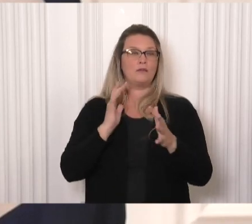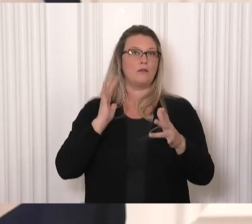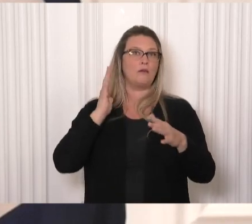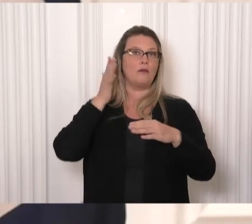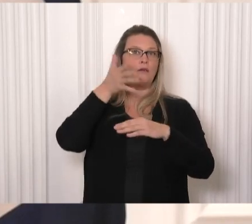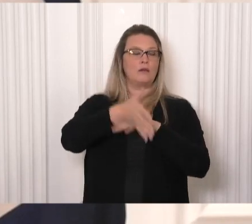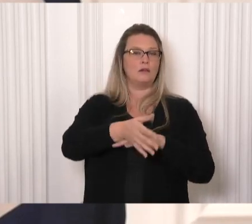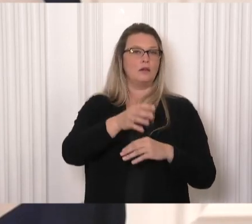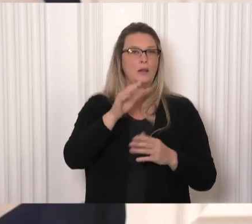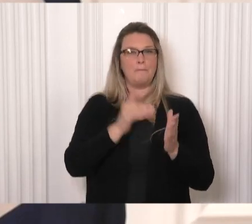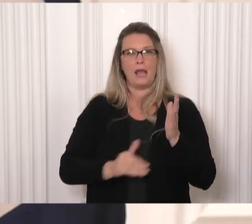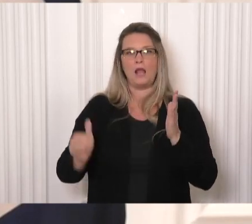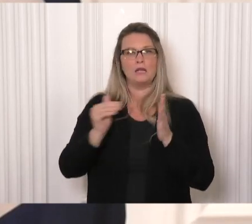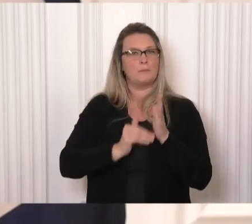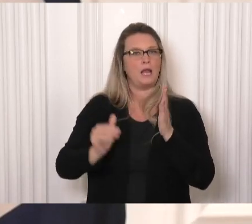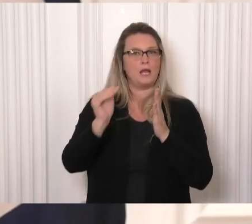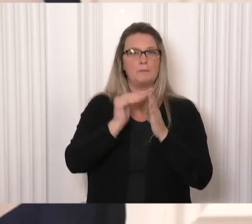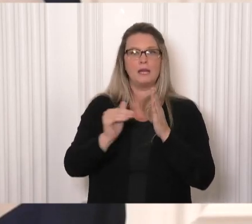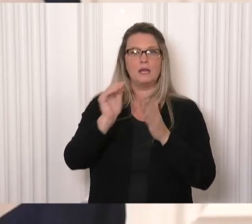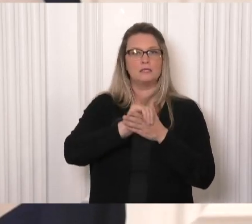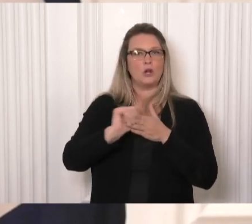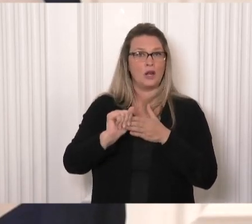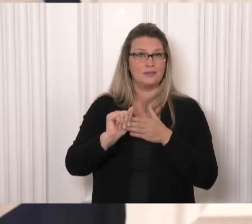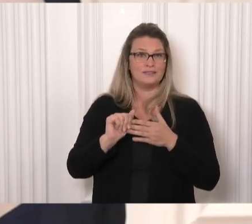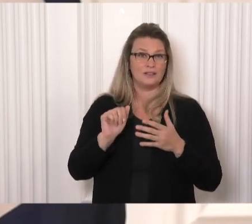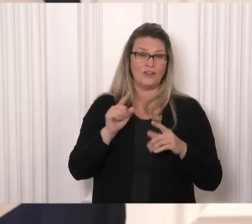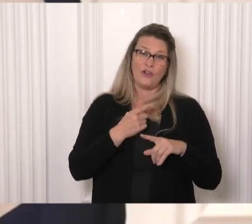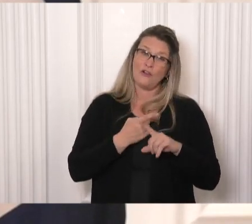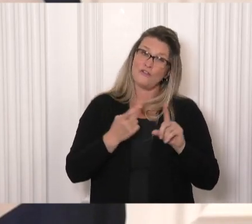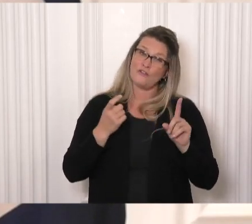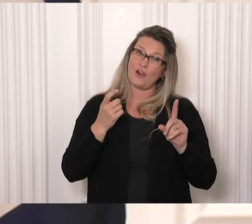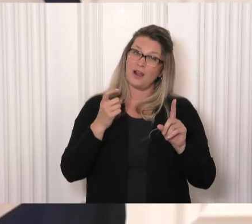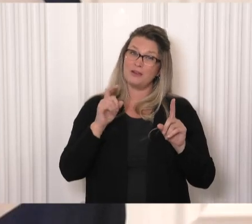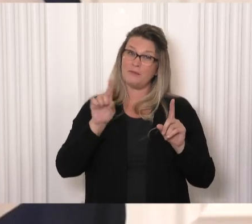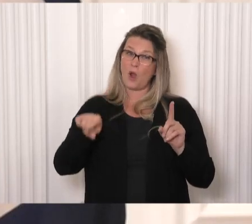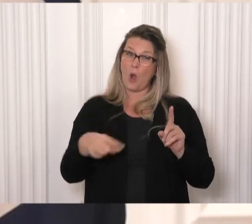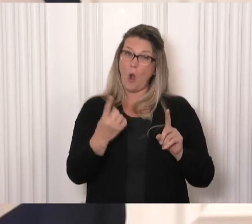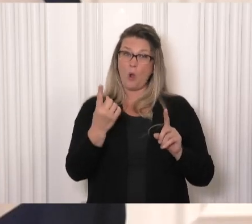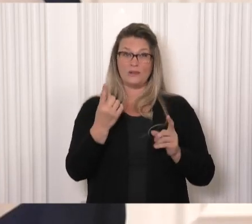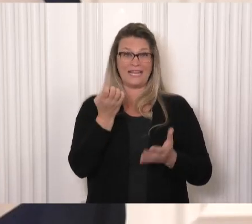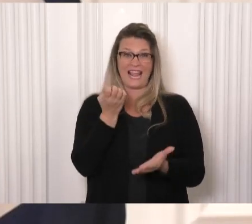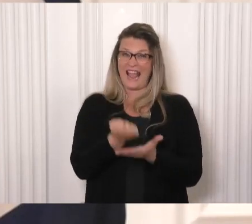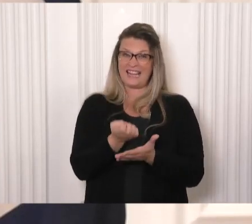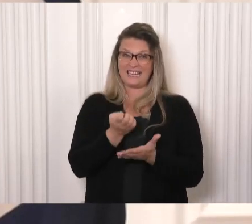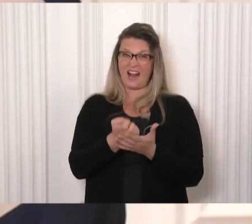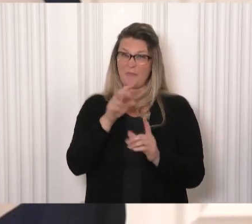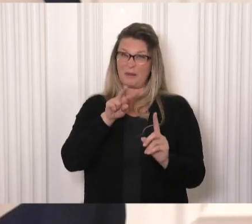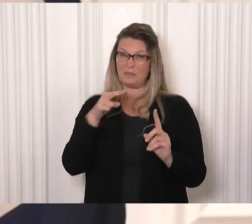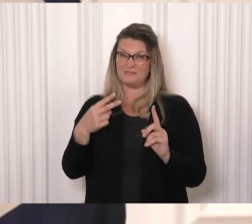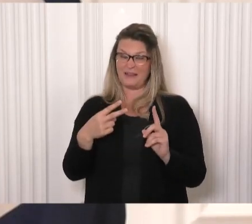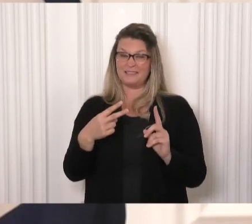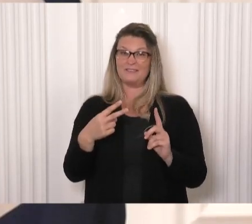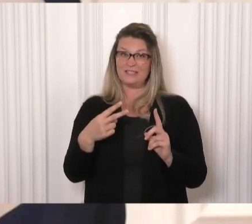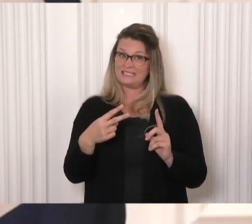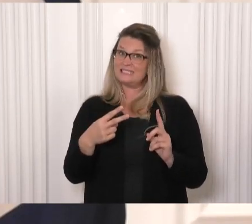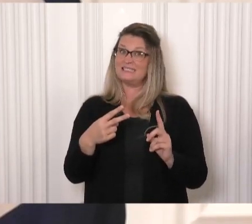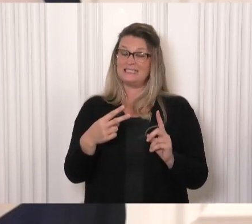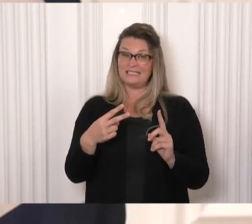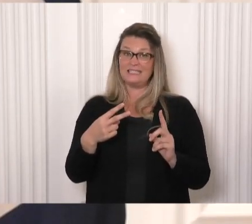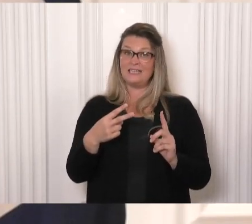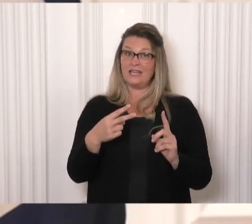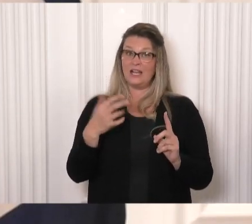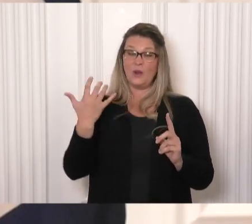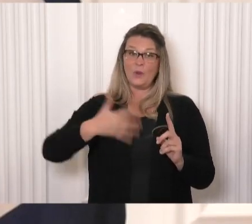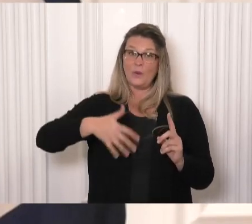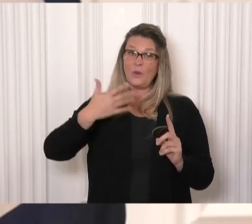$1,800,000,000,000. I mean, it's from a standpoint of just purely economics, it's mind-boggling